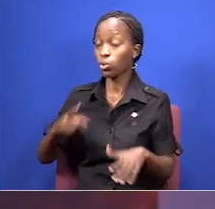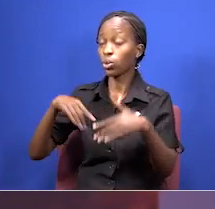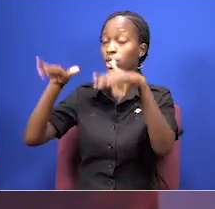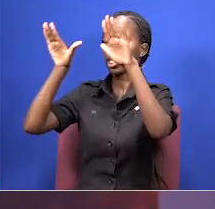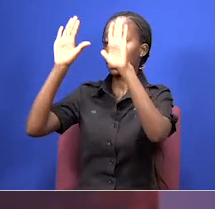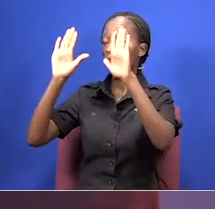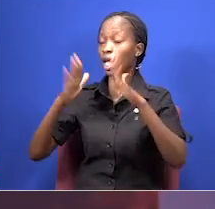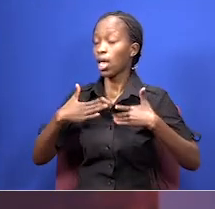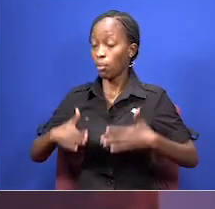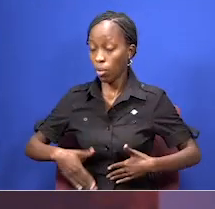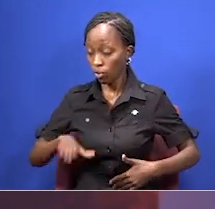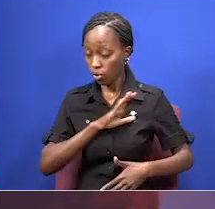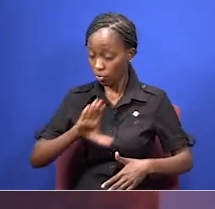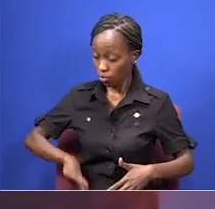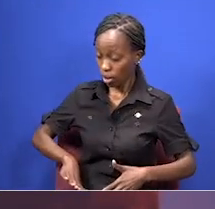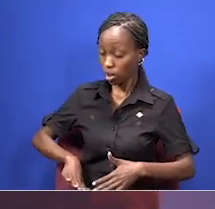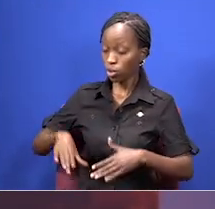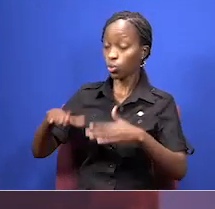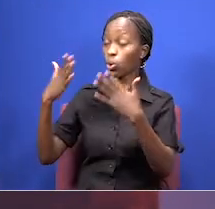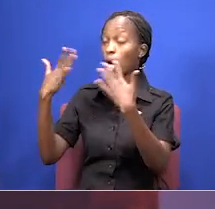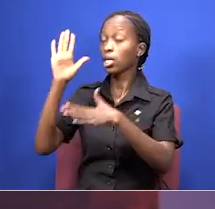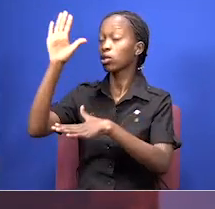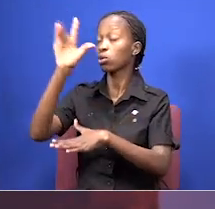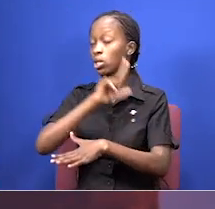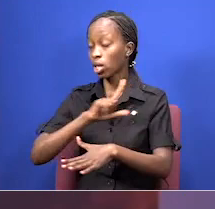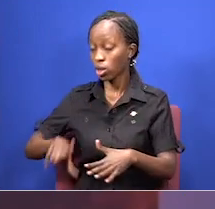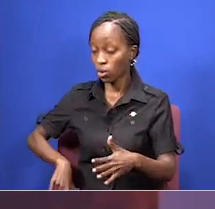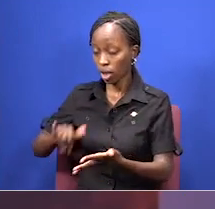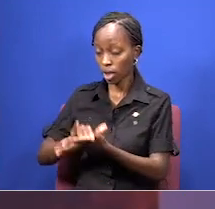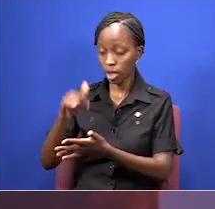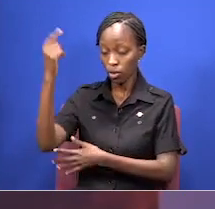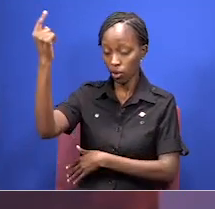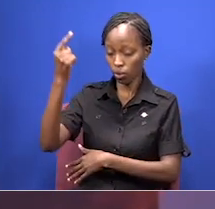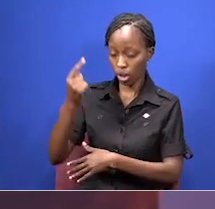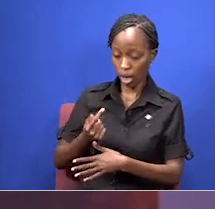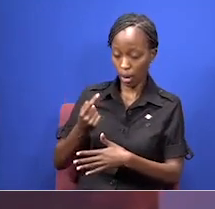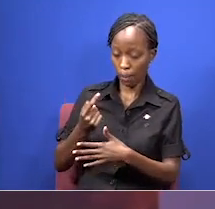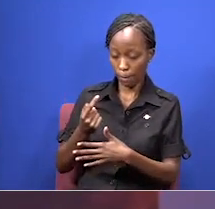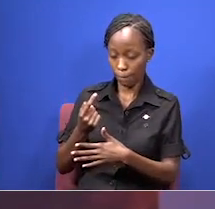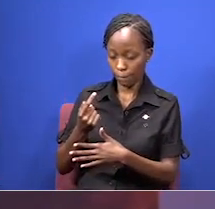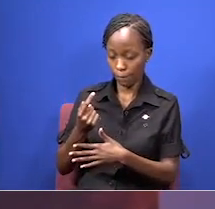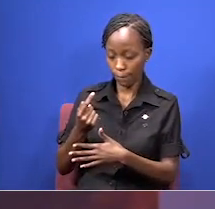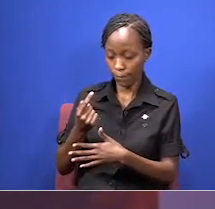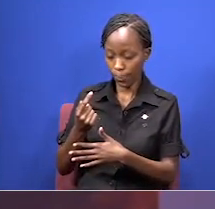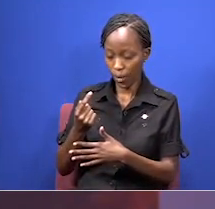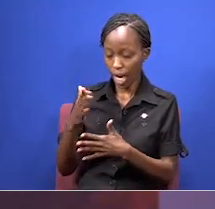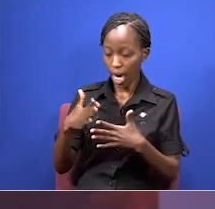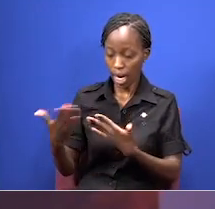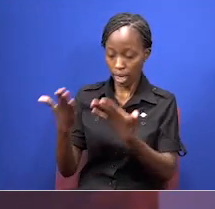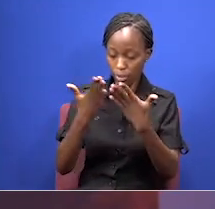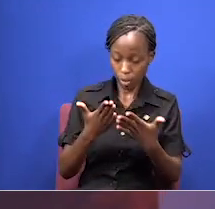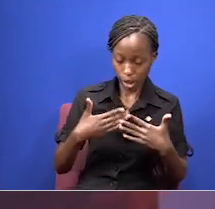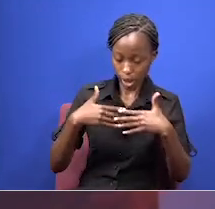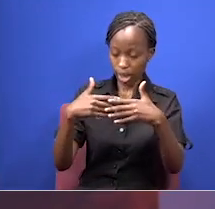surrender the body of Christ into your able hands, O God, that, Father, you'll come and bring revival to the church. Father, come and bring healing